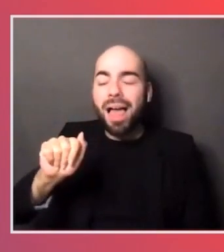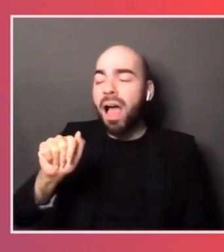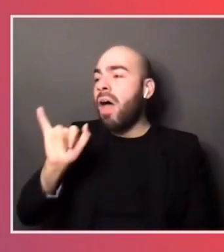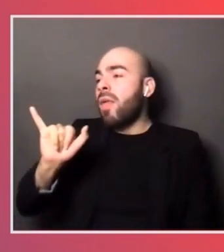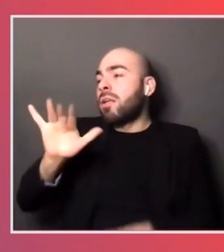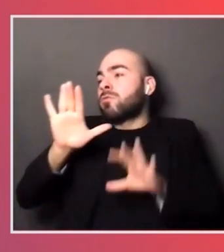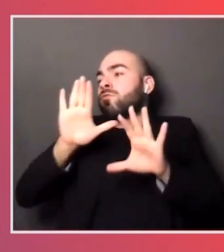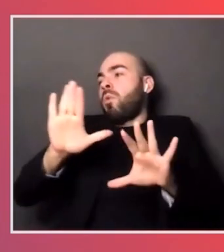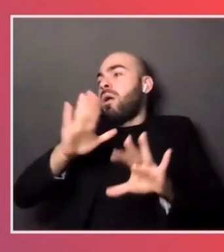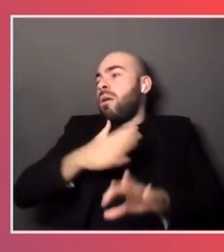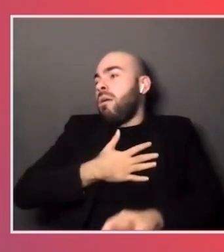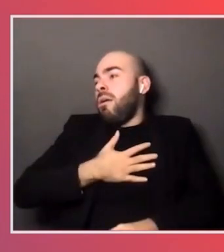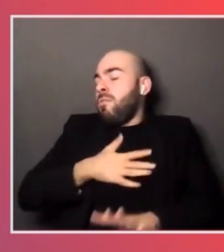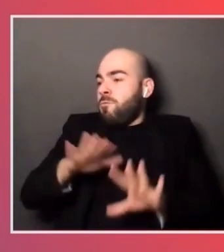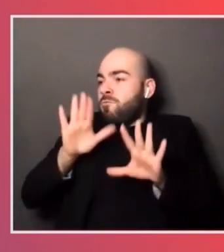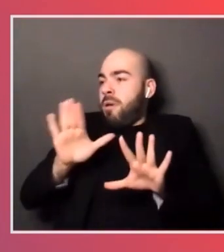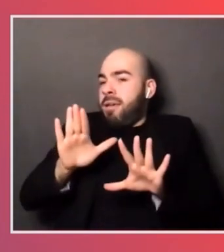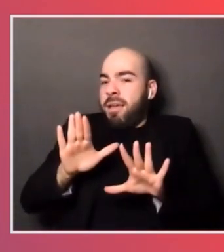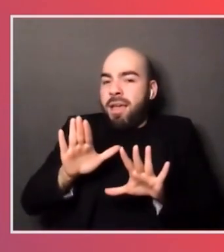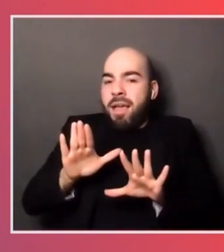you 3000.